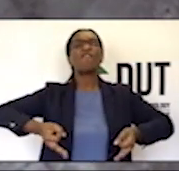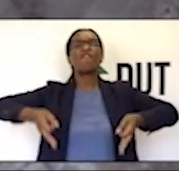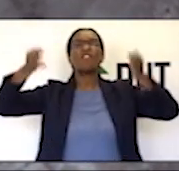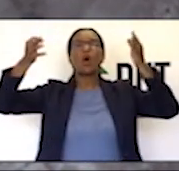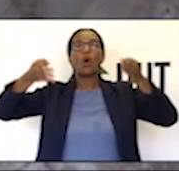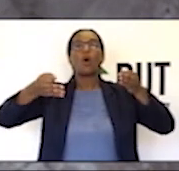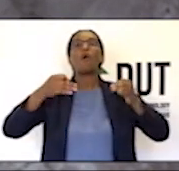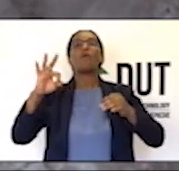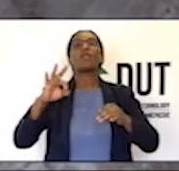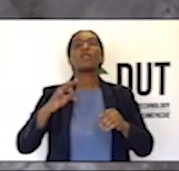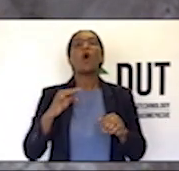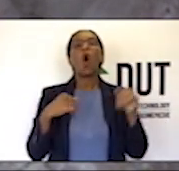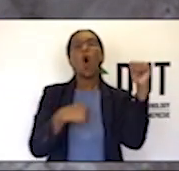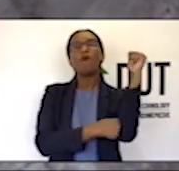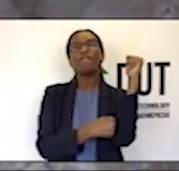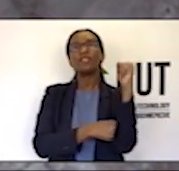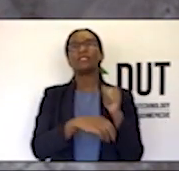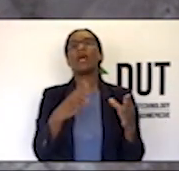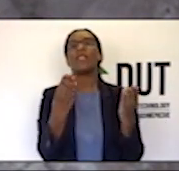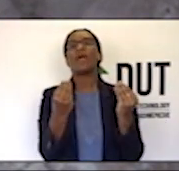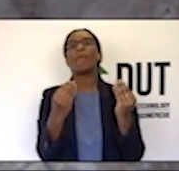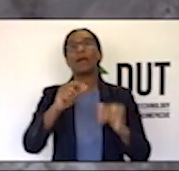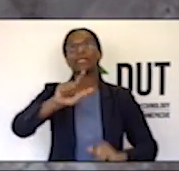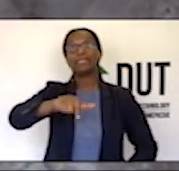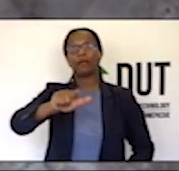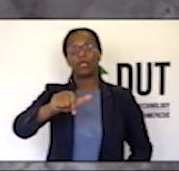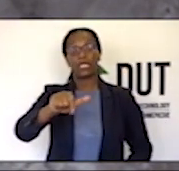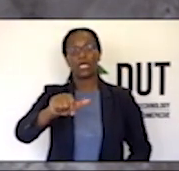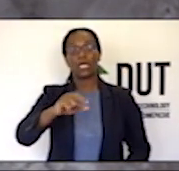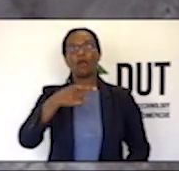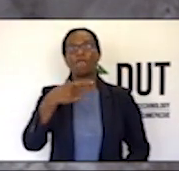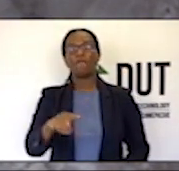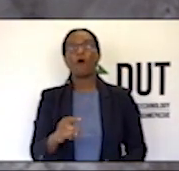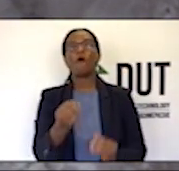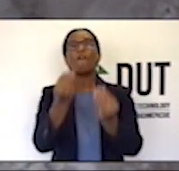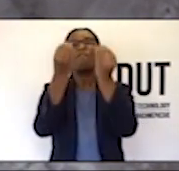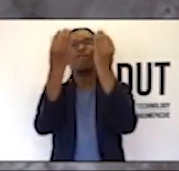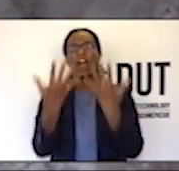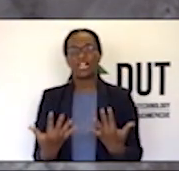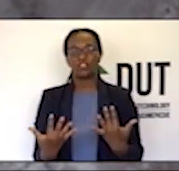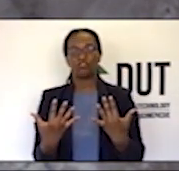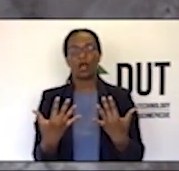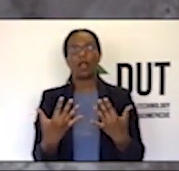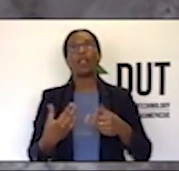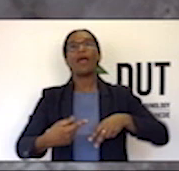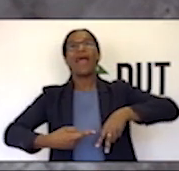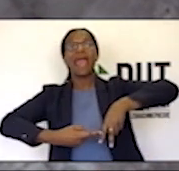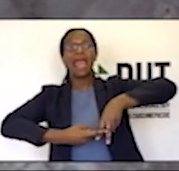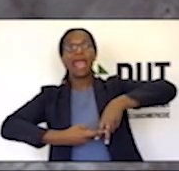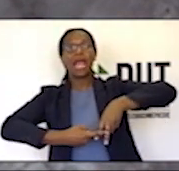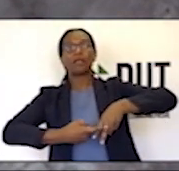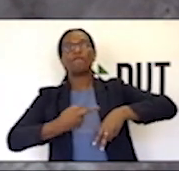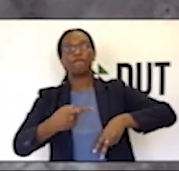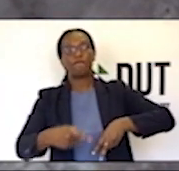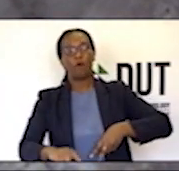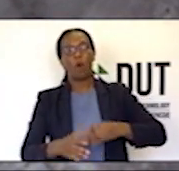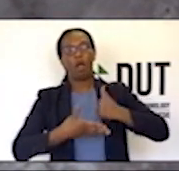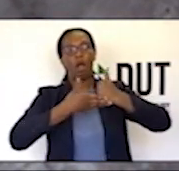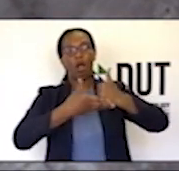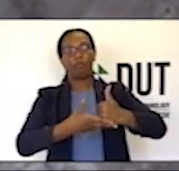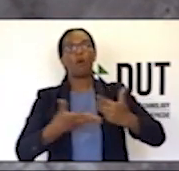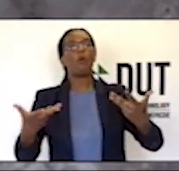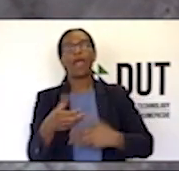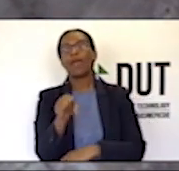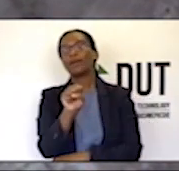as office number 17 of the financial aid lower library complex, also at Steve